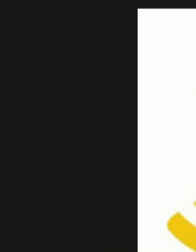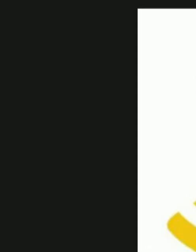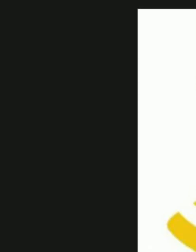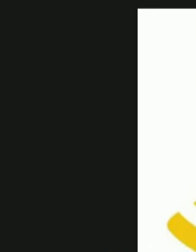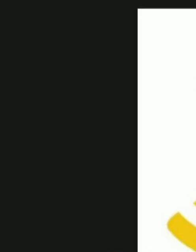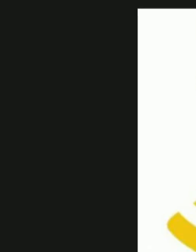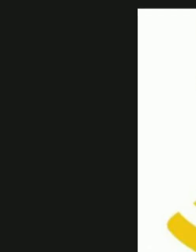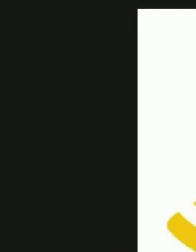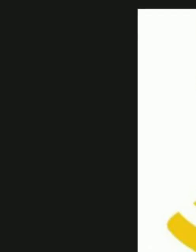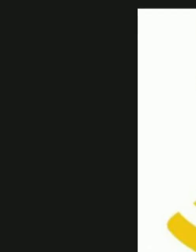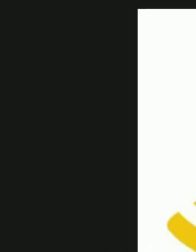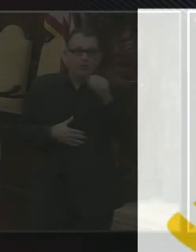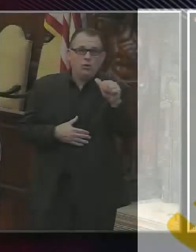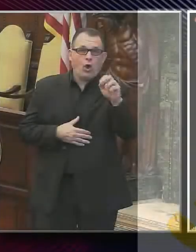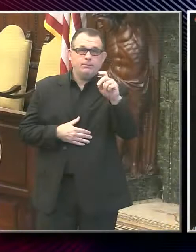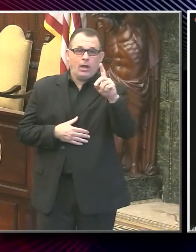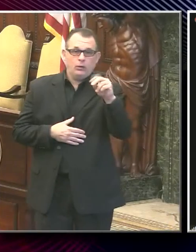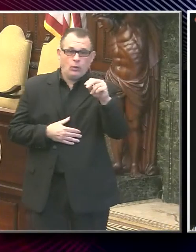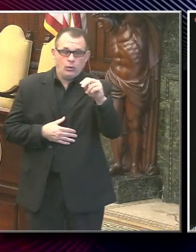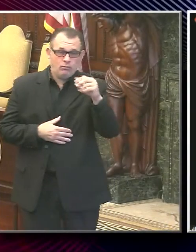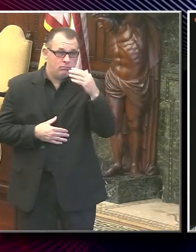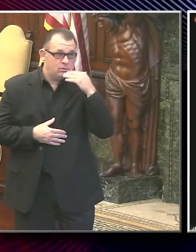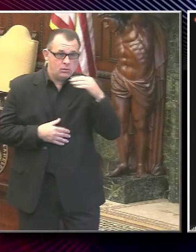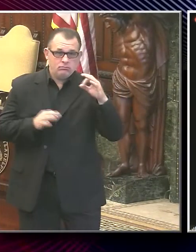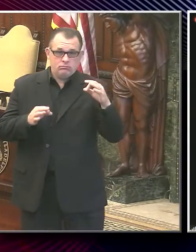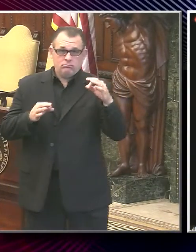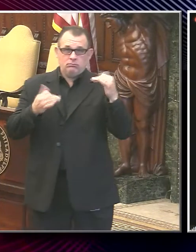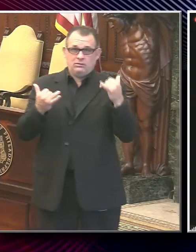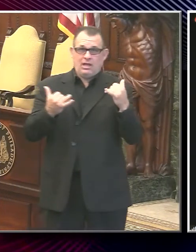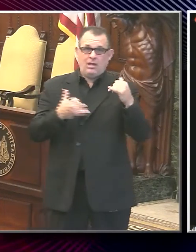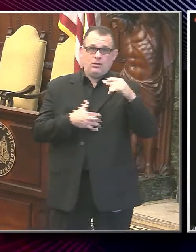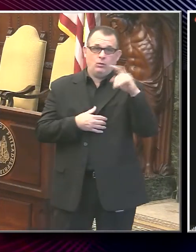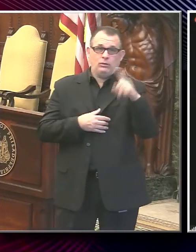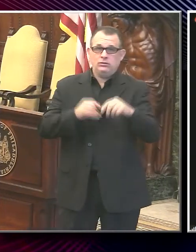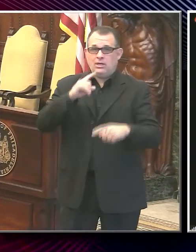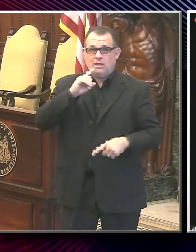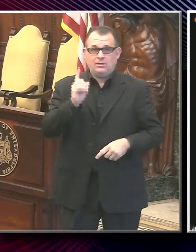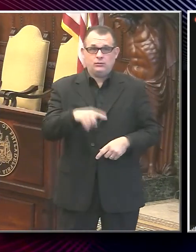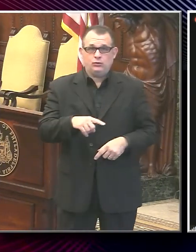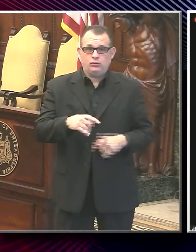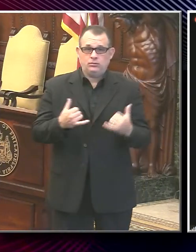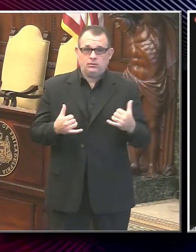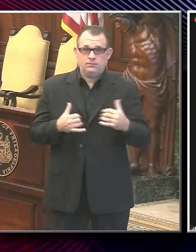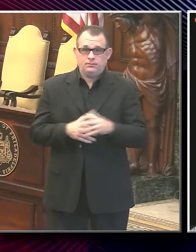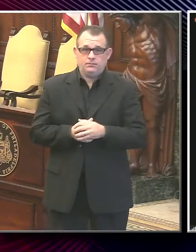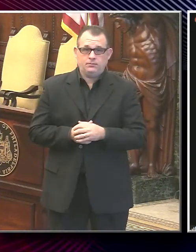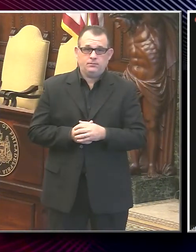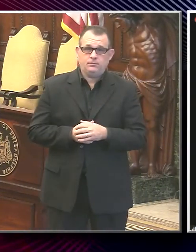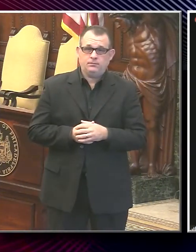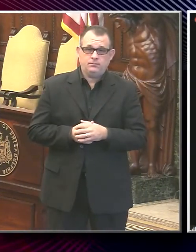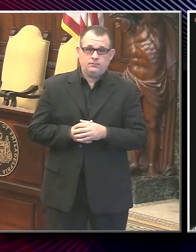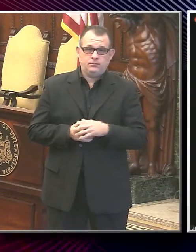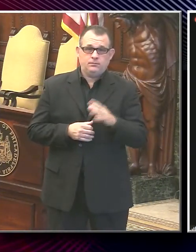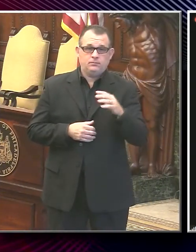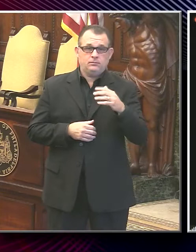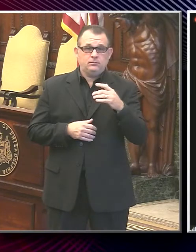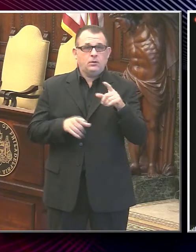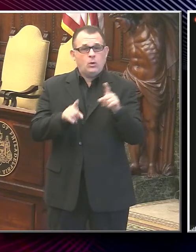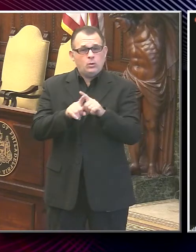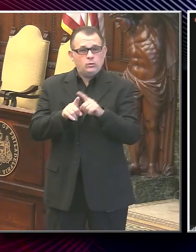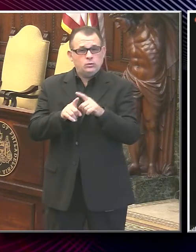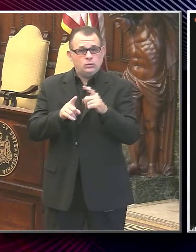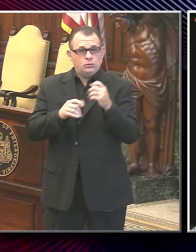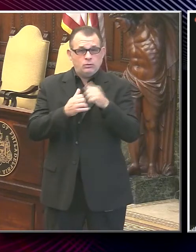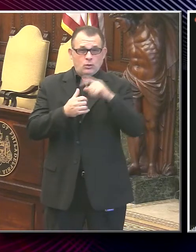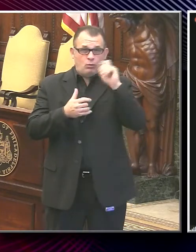Thank you, Armando. We will now move to our Q&A portion for members of the media. As usual, we will start with questions